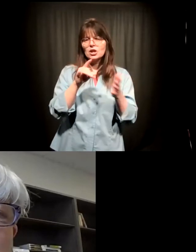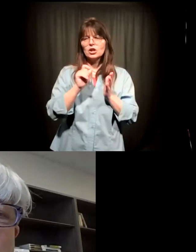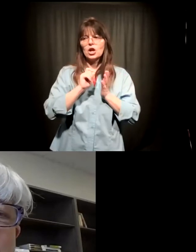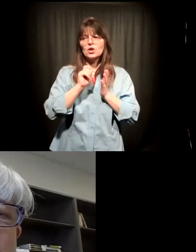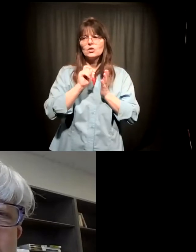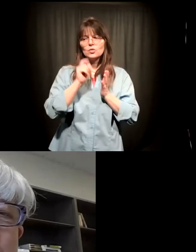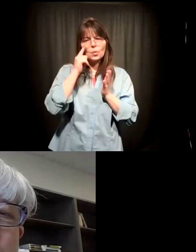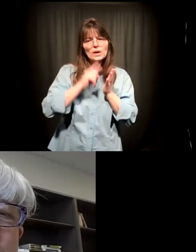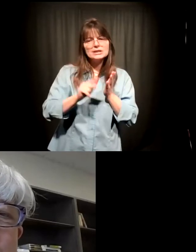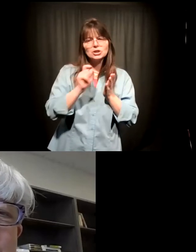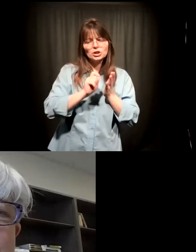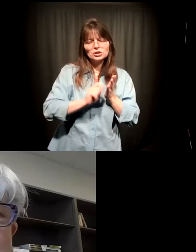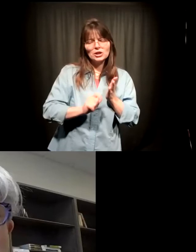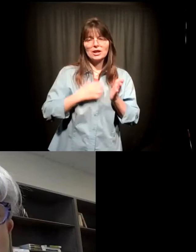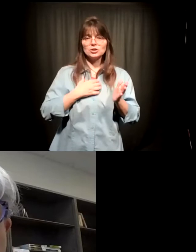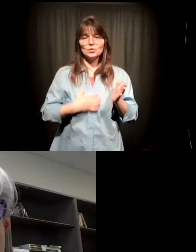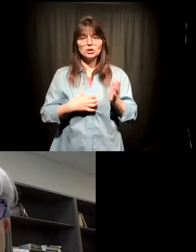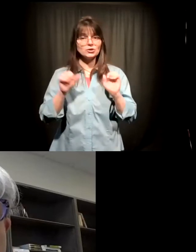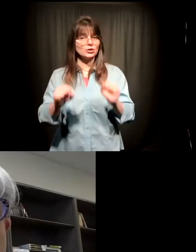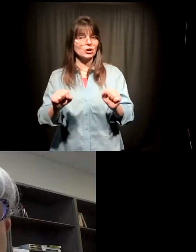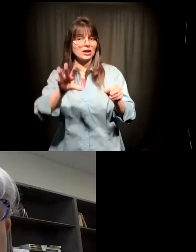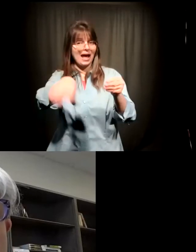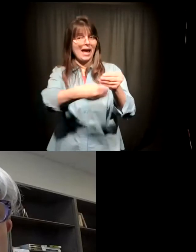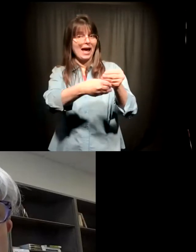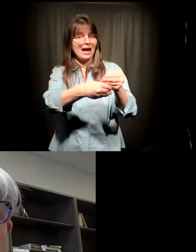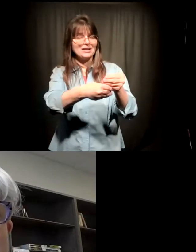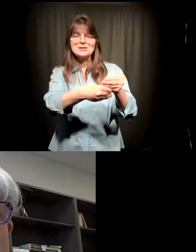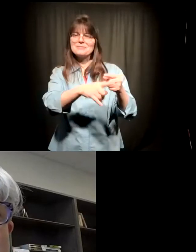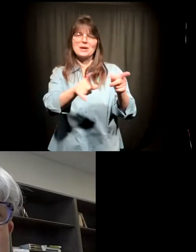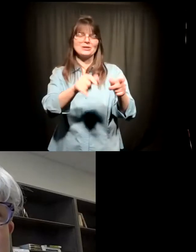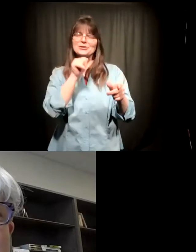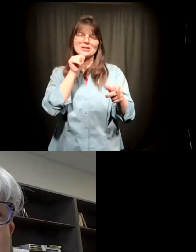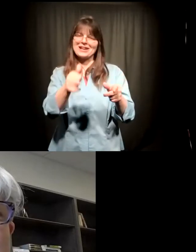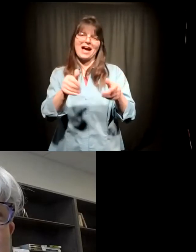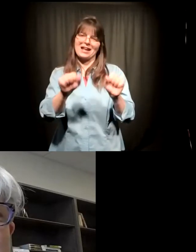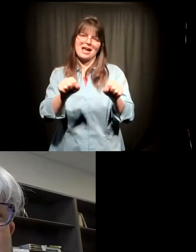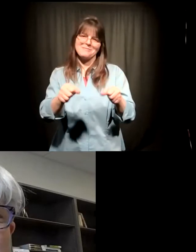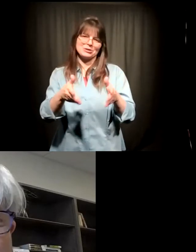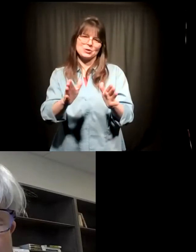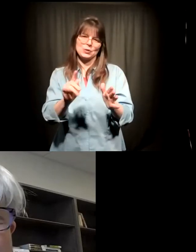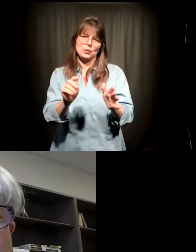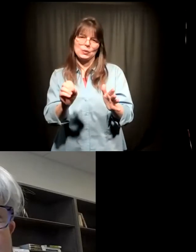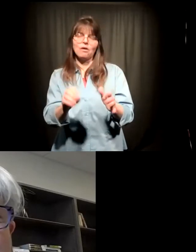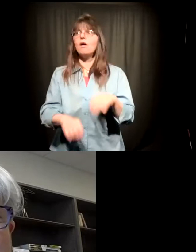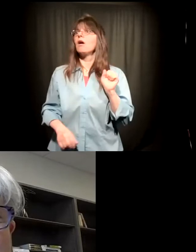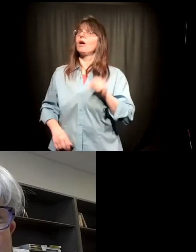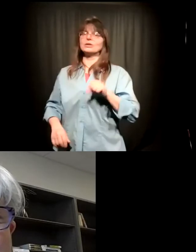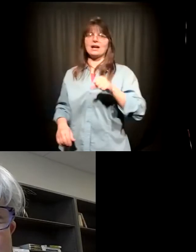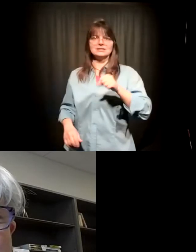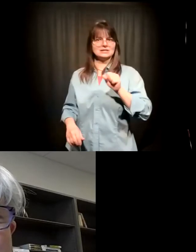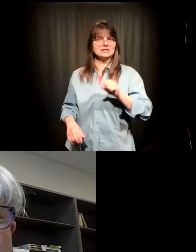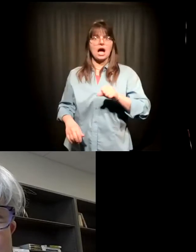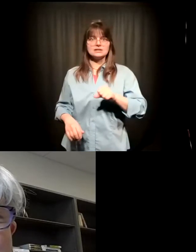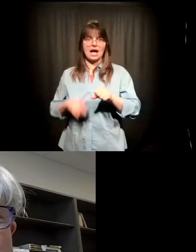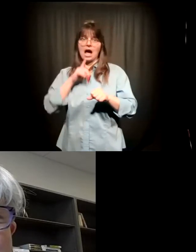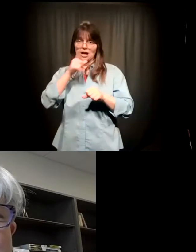just, like everyone thought it. There was vocal opposition to eugenics at the time, just as there was vocal